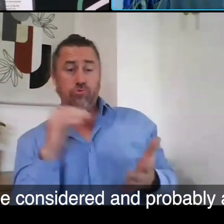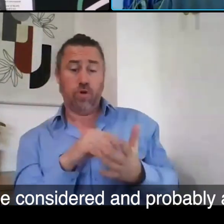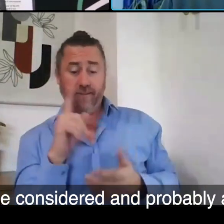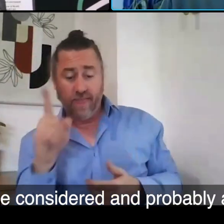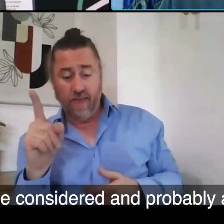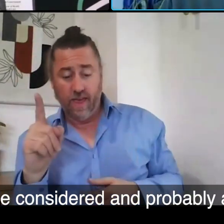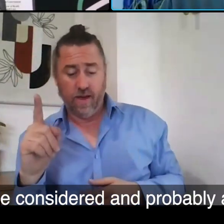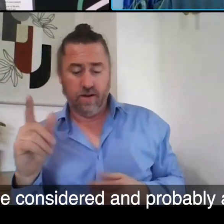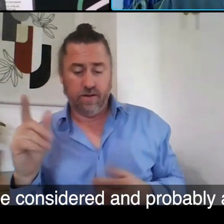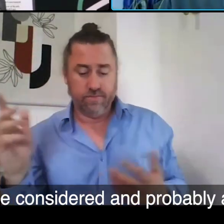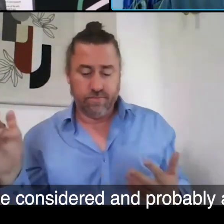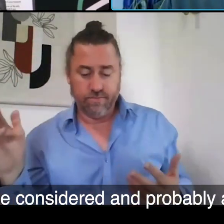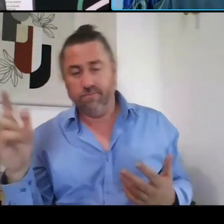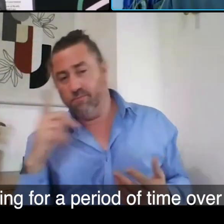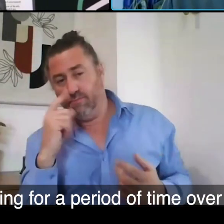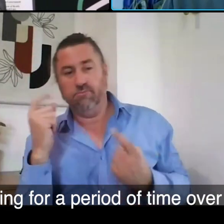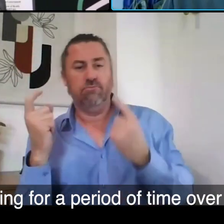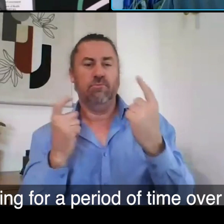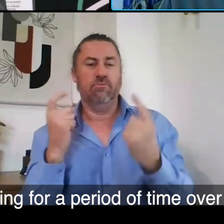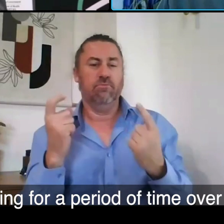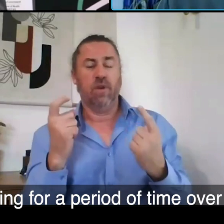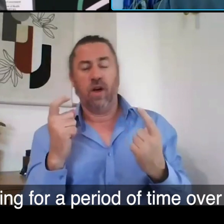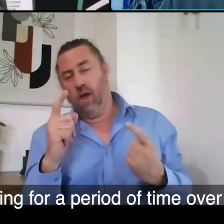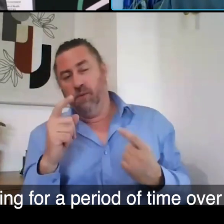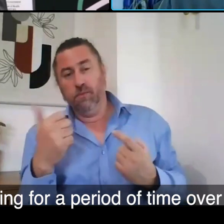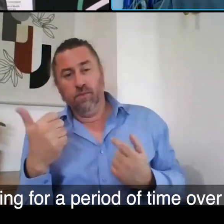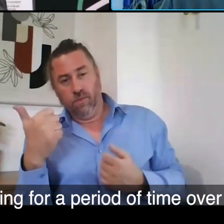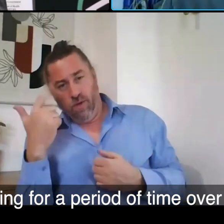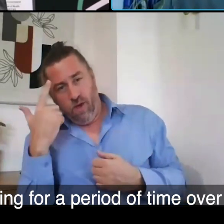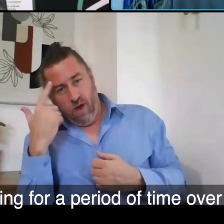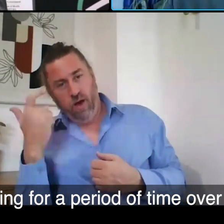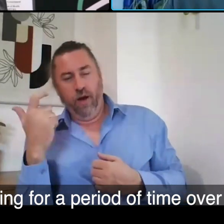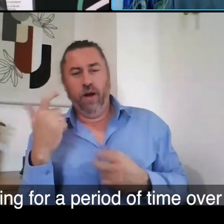can be considered and probably a good idea if you are staying, for a period of time